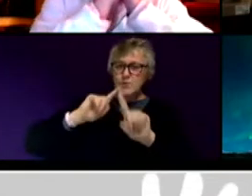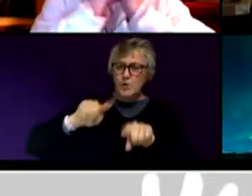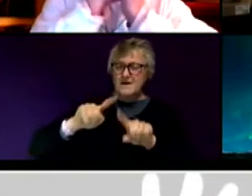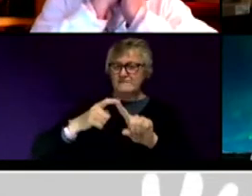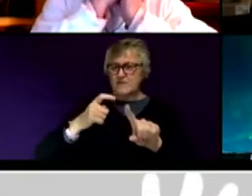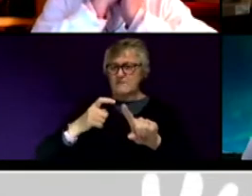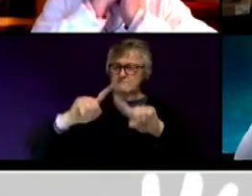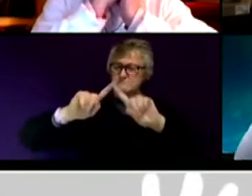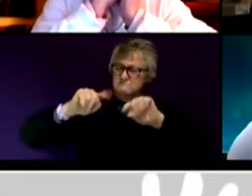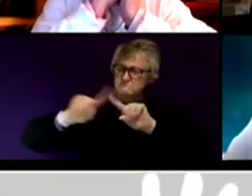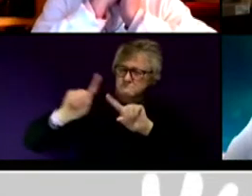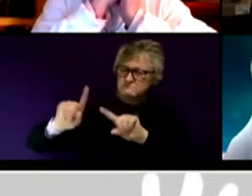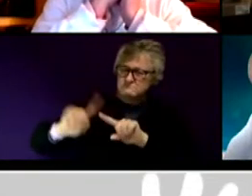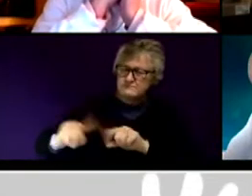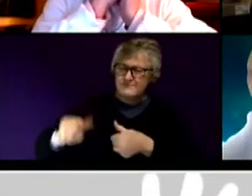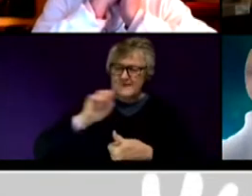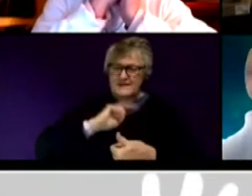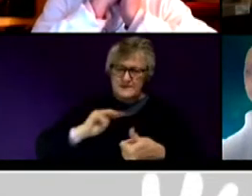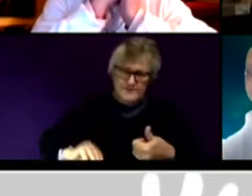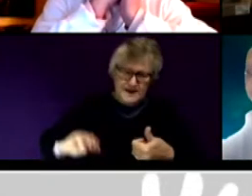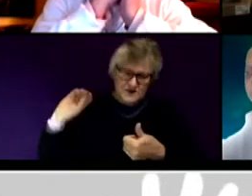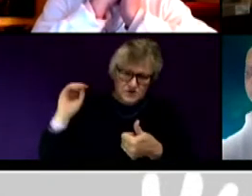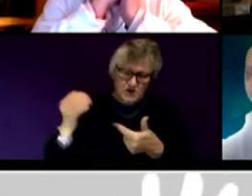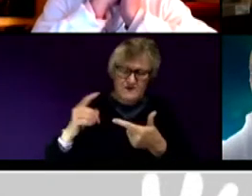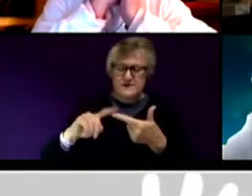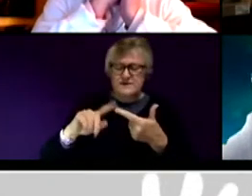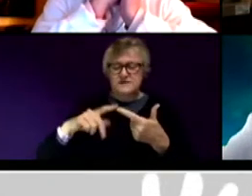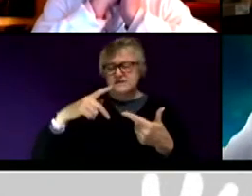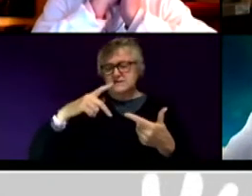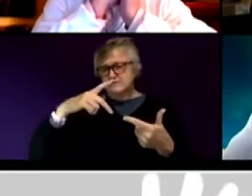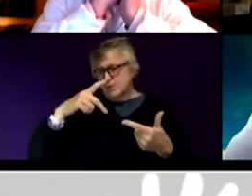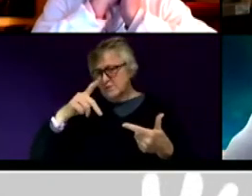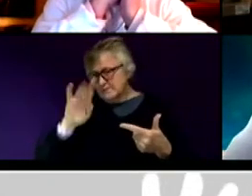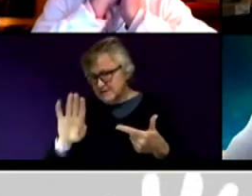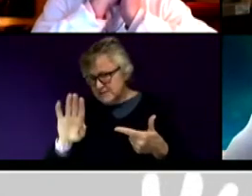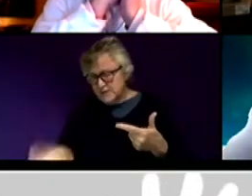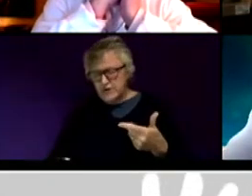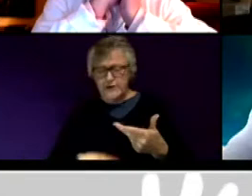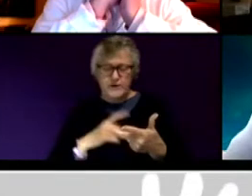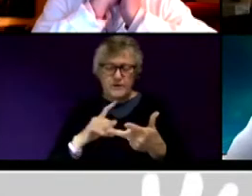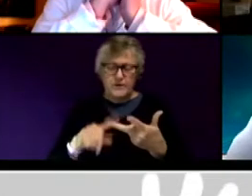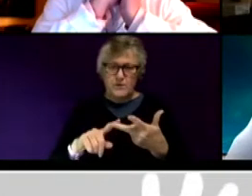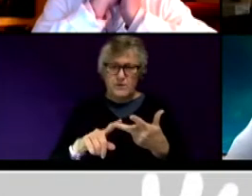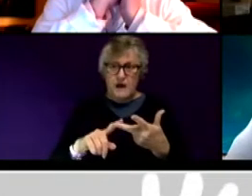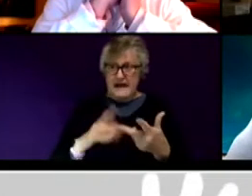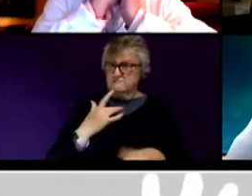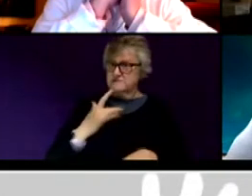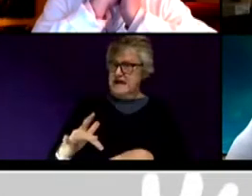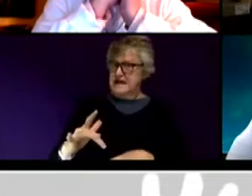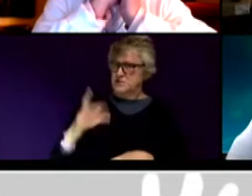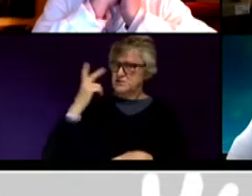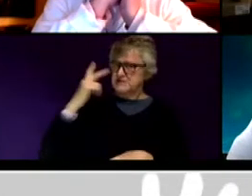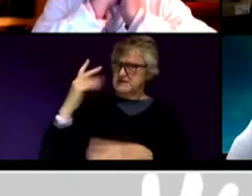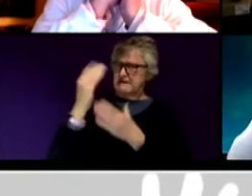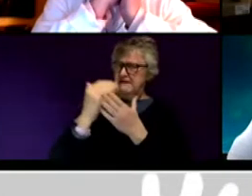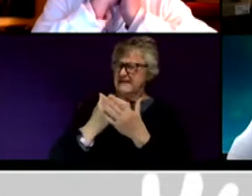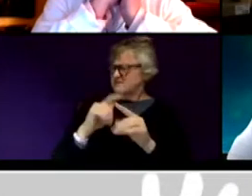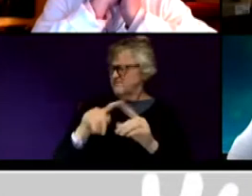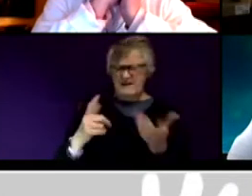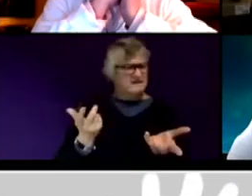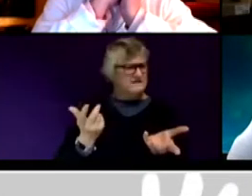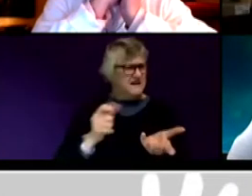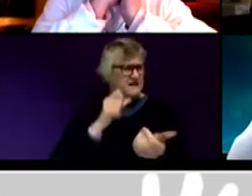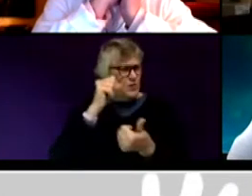office, the Portland Police Bureau. I usually see a list, but I don't recall really getting